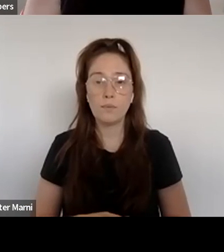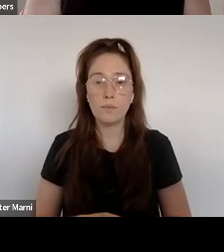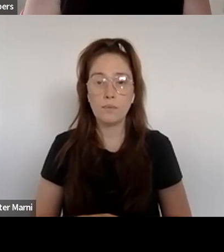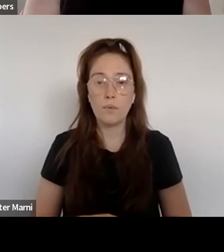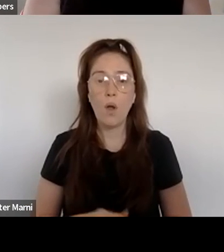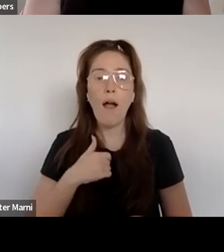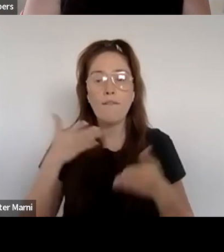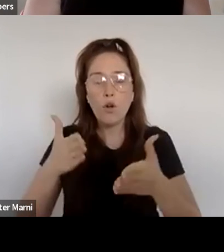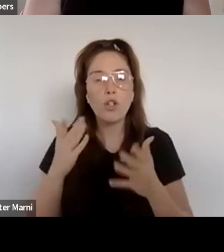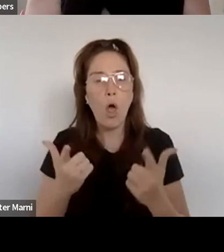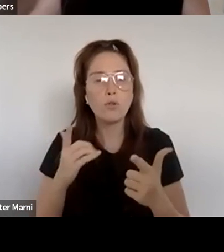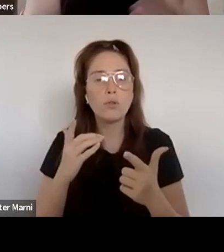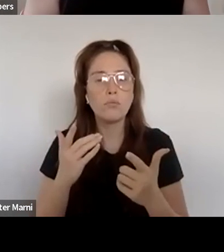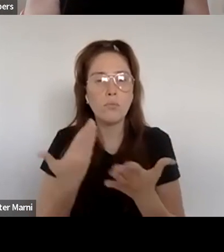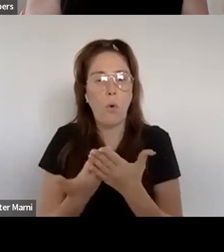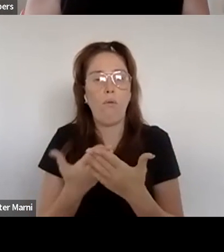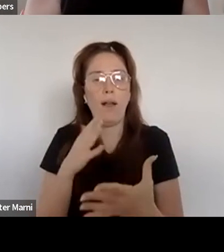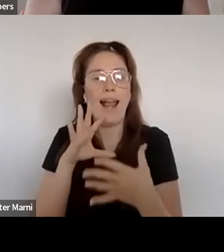connecting as part of,